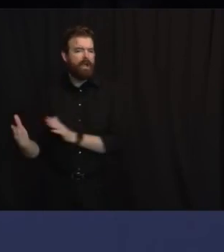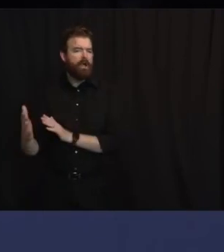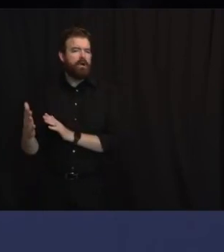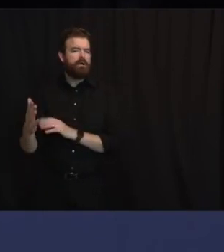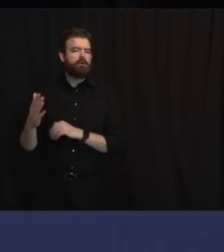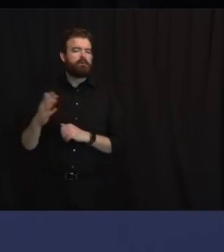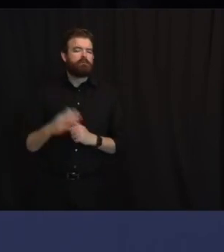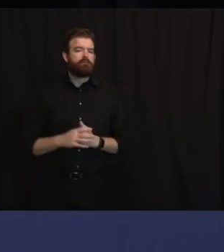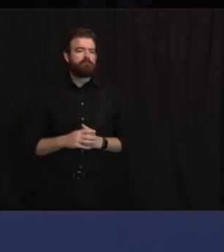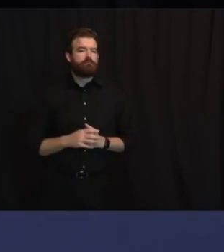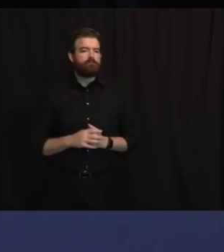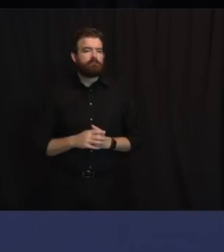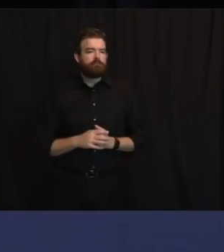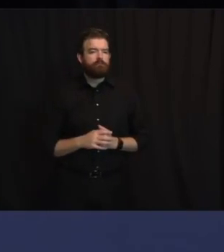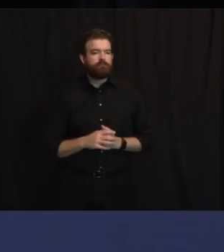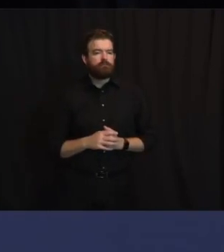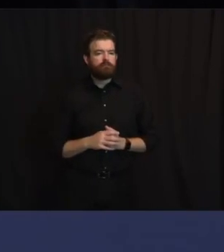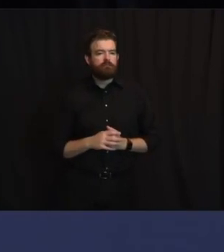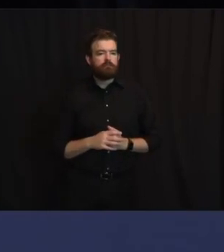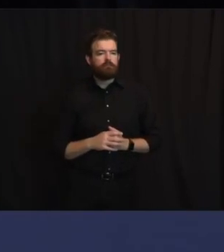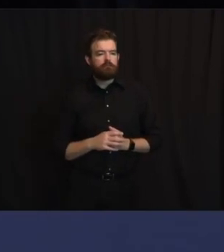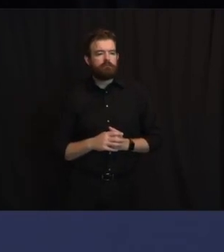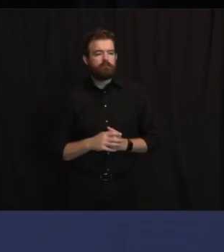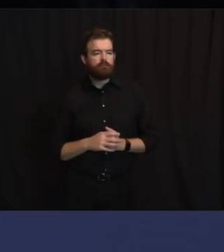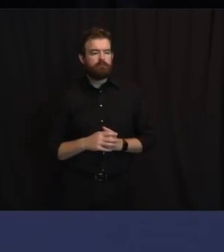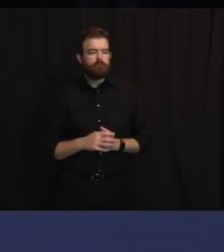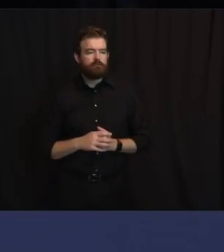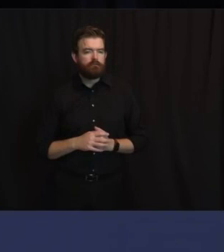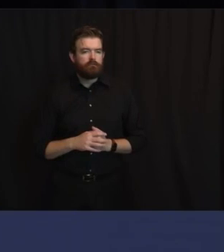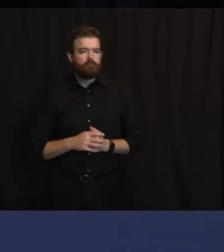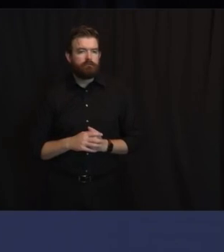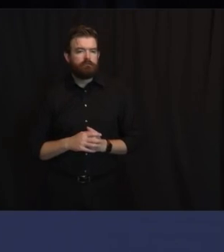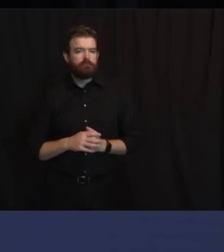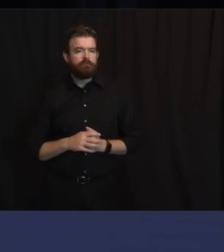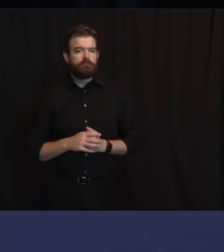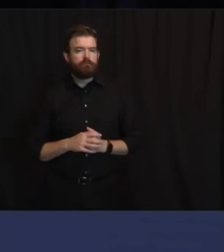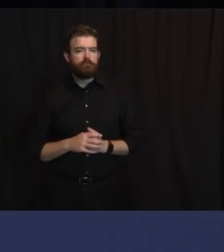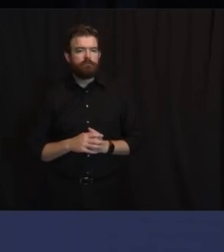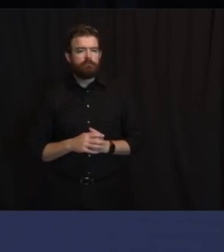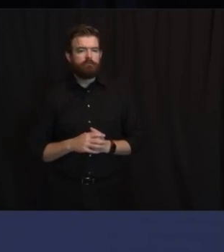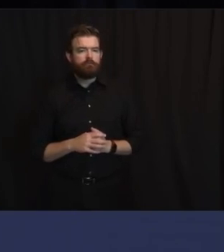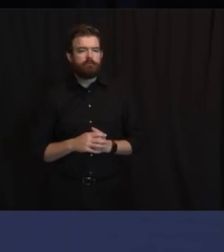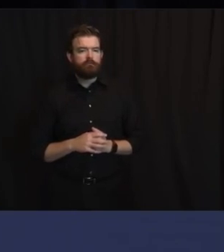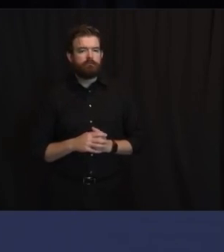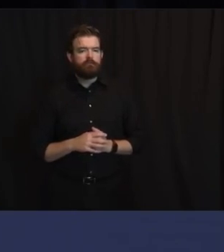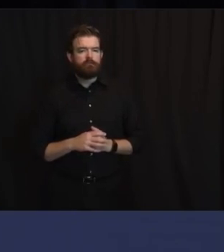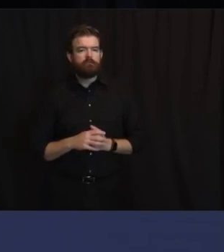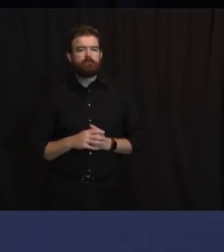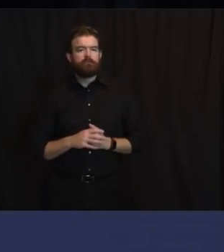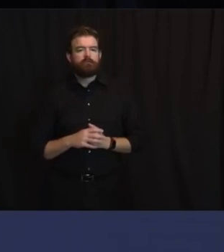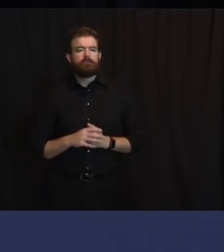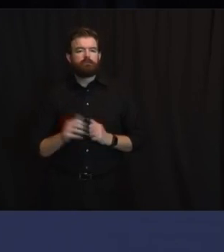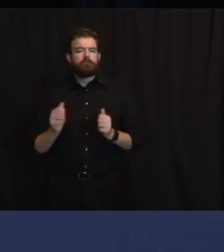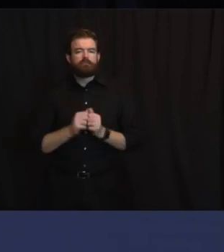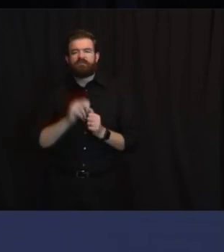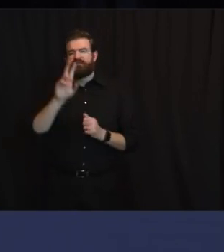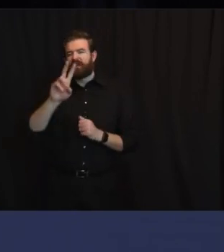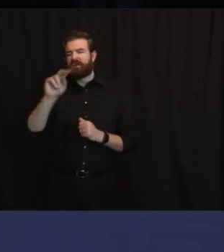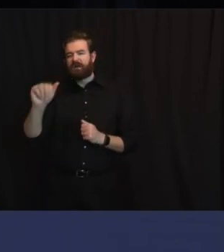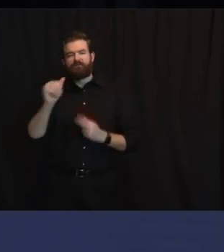mobilized those plans, and we're working with some visiting nurse associations. So it is a combination